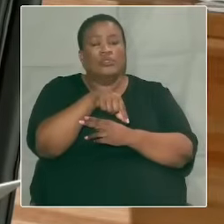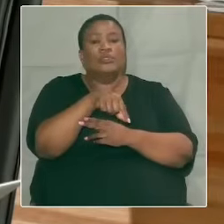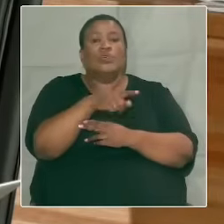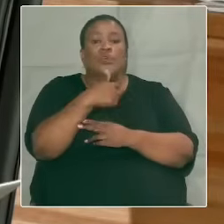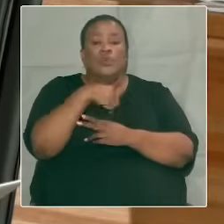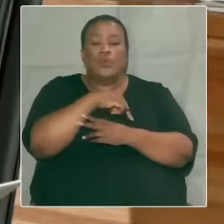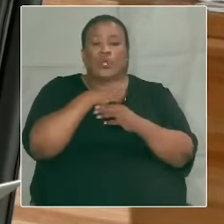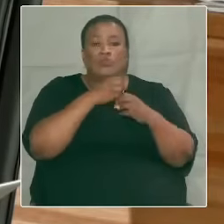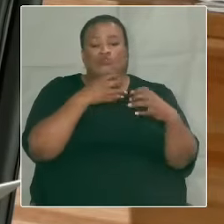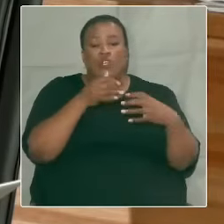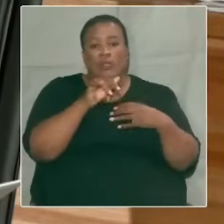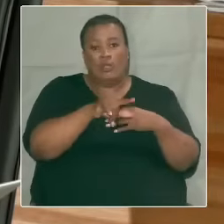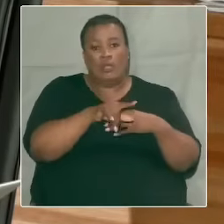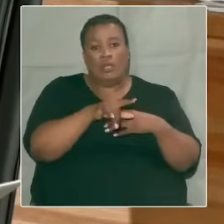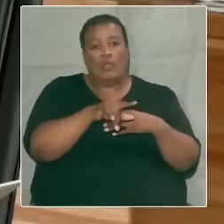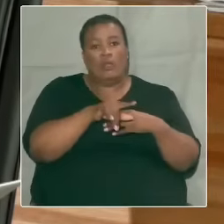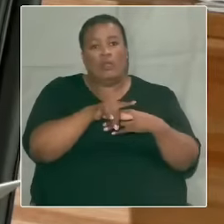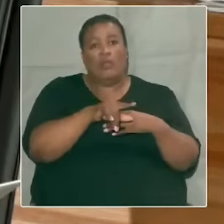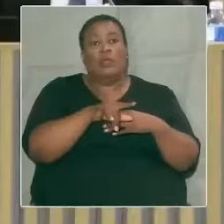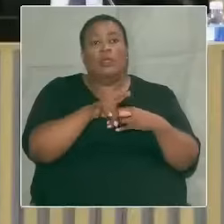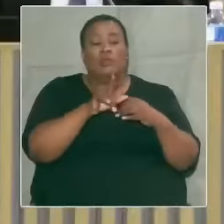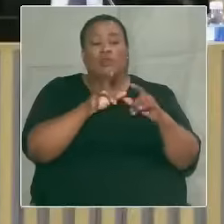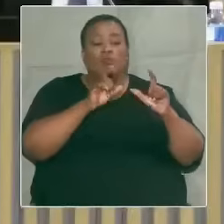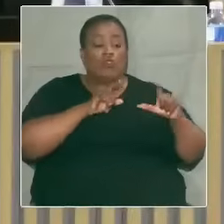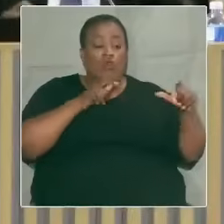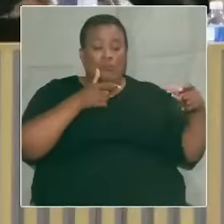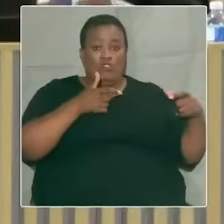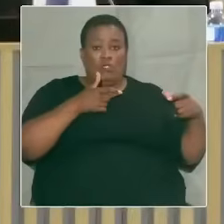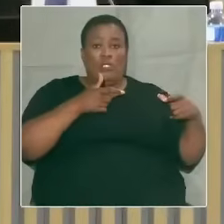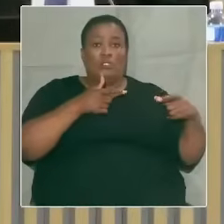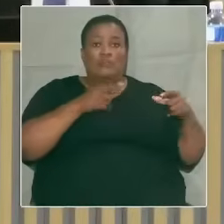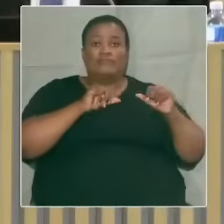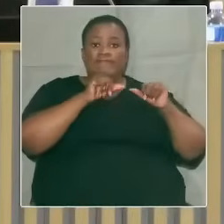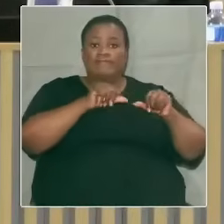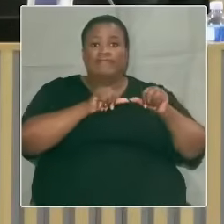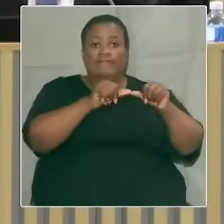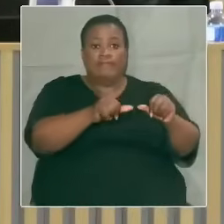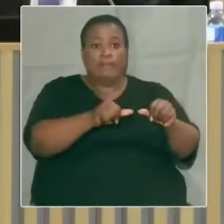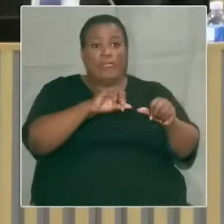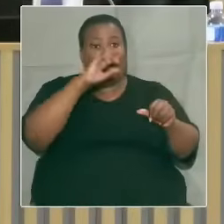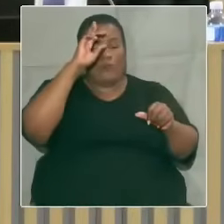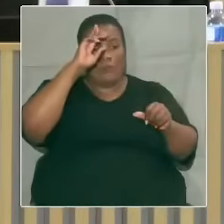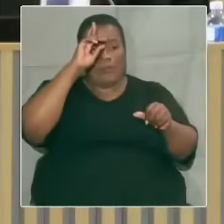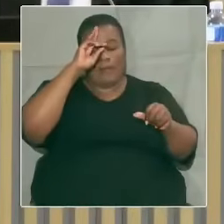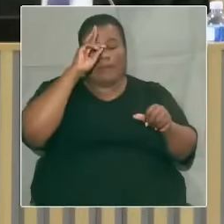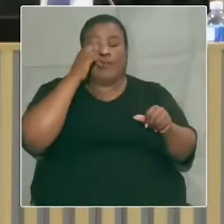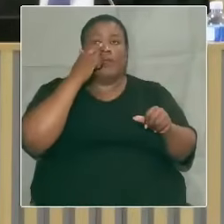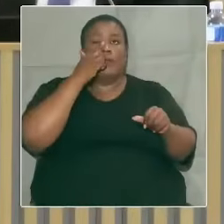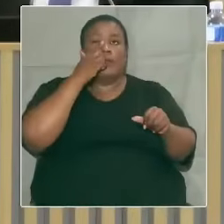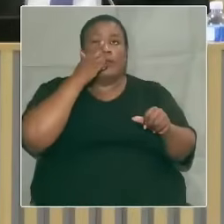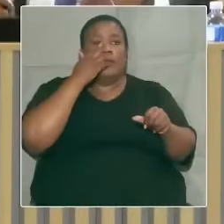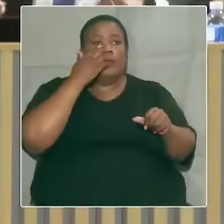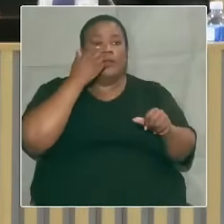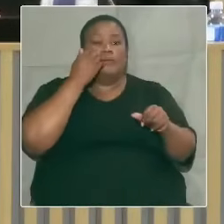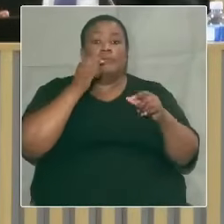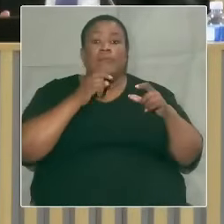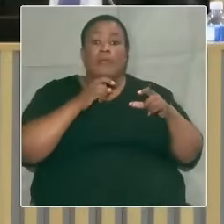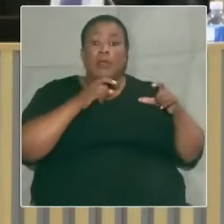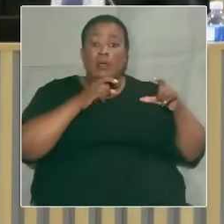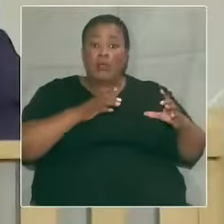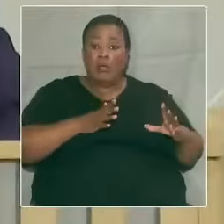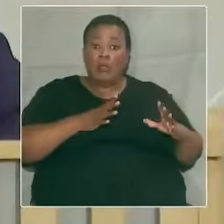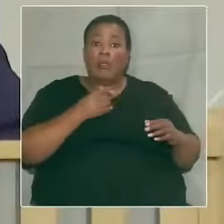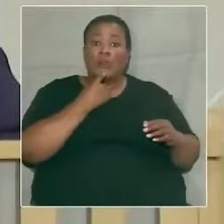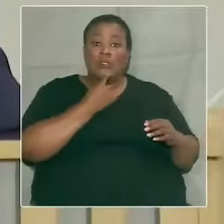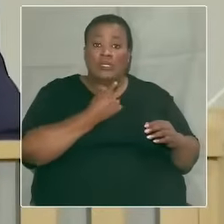the commission. You remember the chair said when you get to these terms, you should please define them. Yes, if you can proceed from